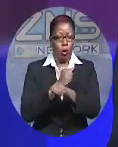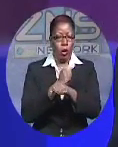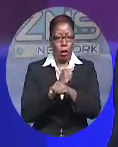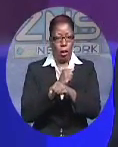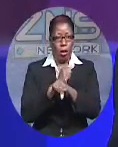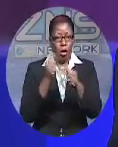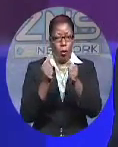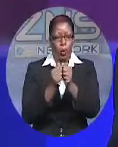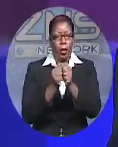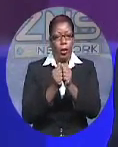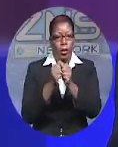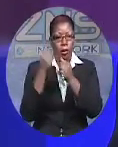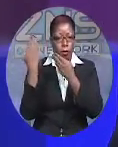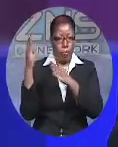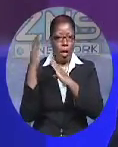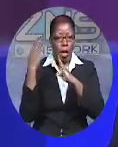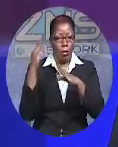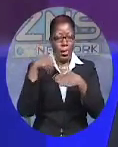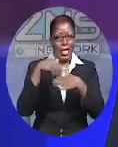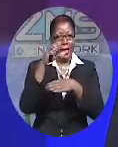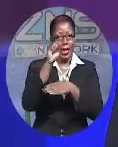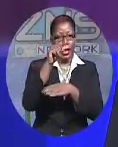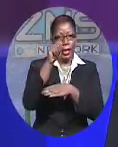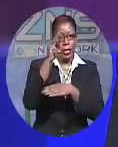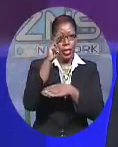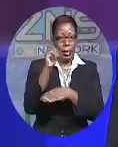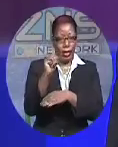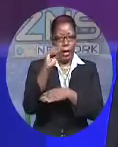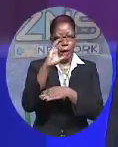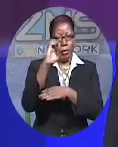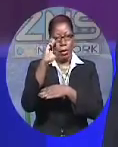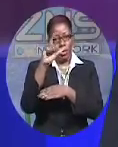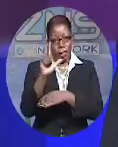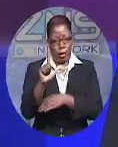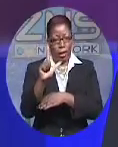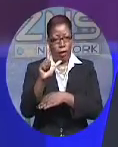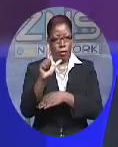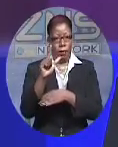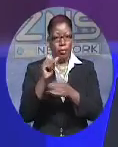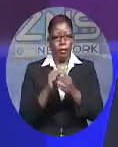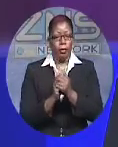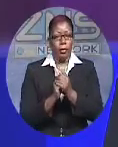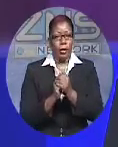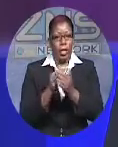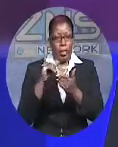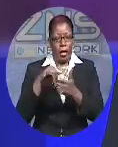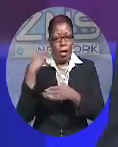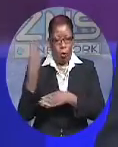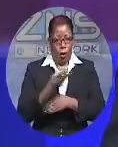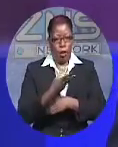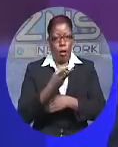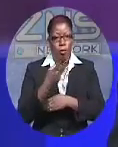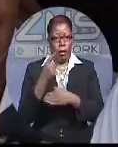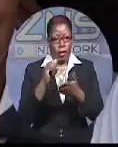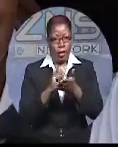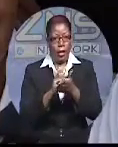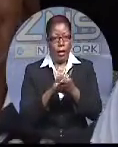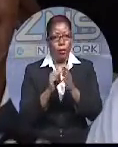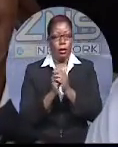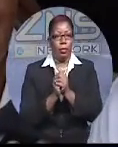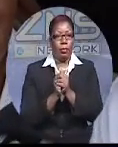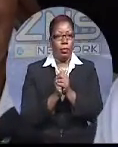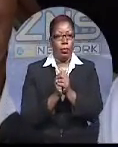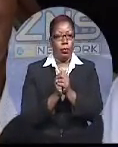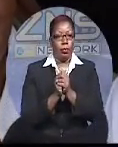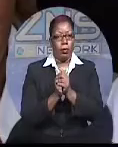issue of stem cell research, while Chief Medical Officer Dr. Mercelin Del Regis embraced the opportunities for health advancement.